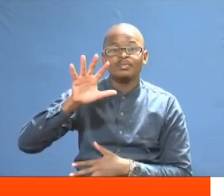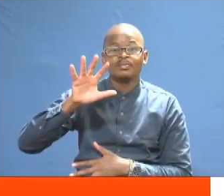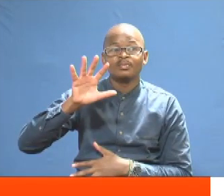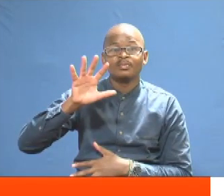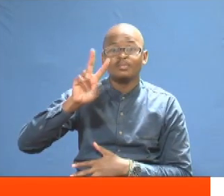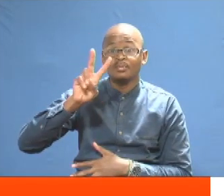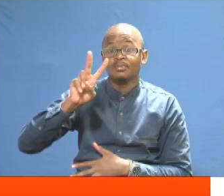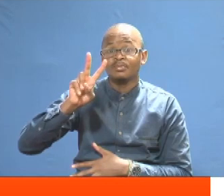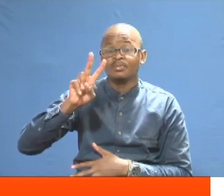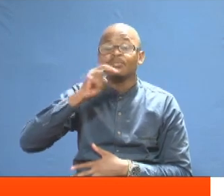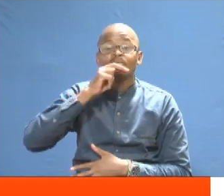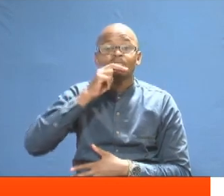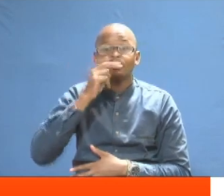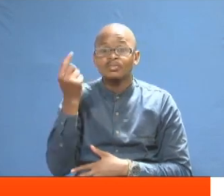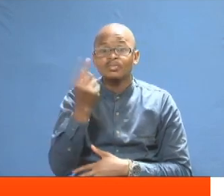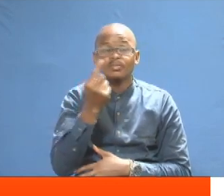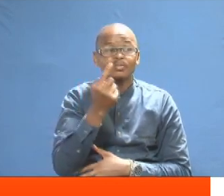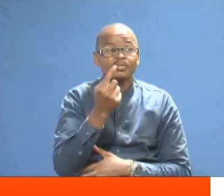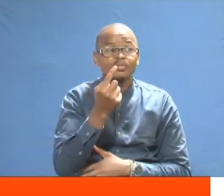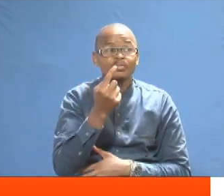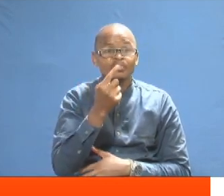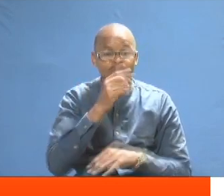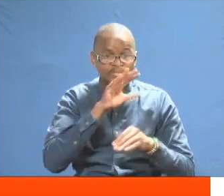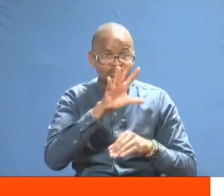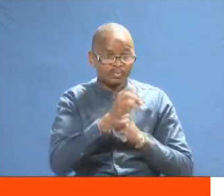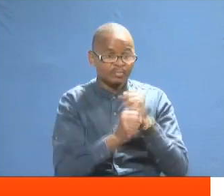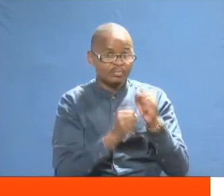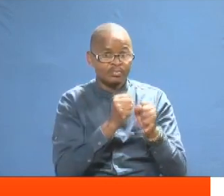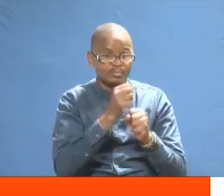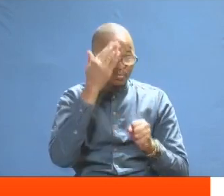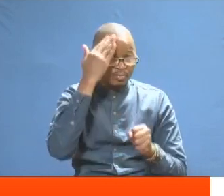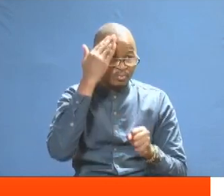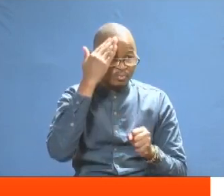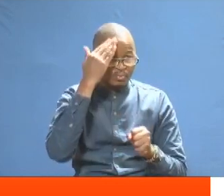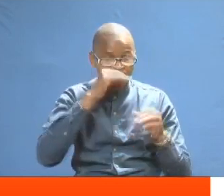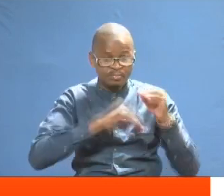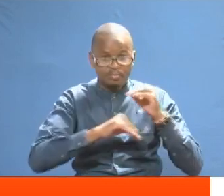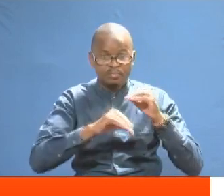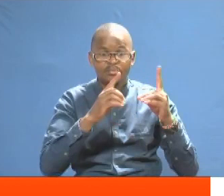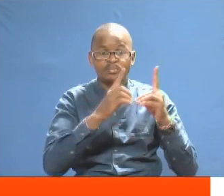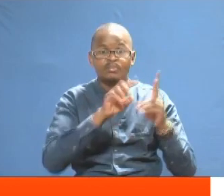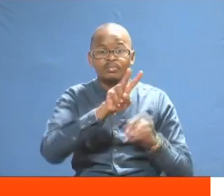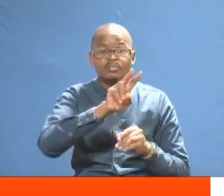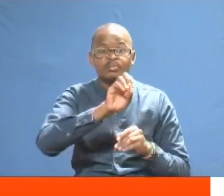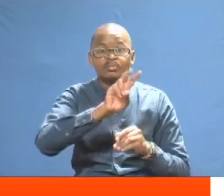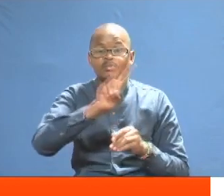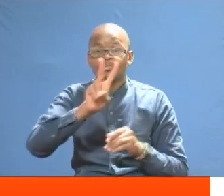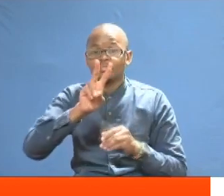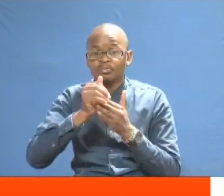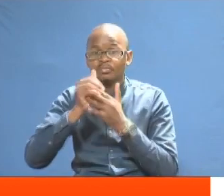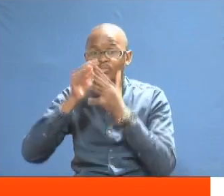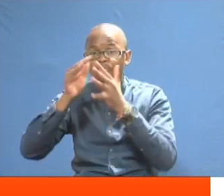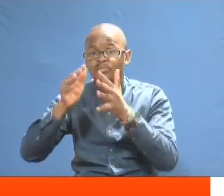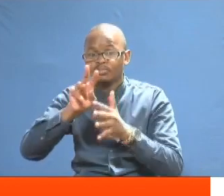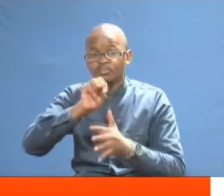the second Tuesday of every 5th year, the election is there. We already know the election date of 2022. All leaders